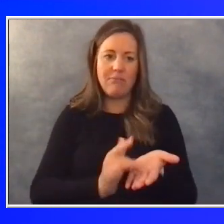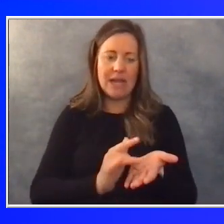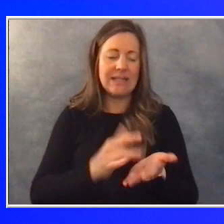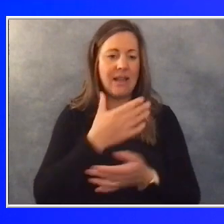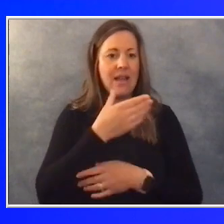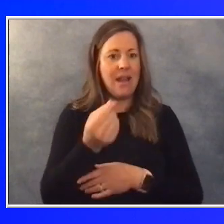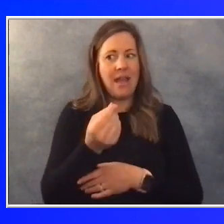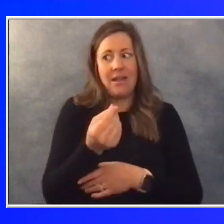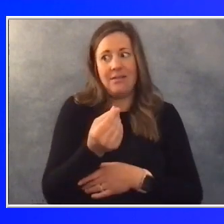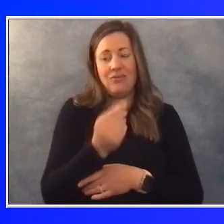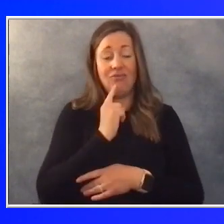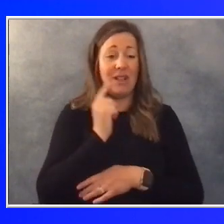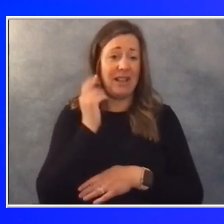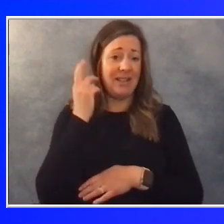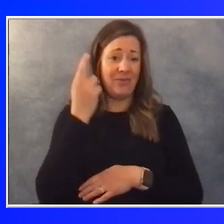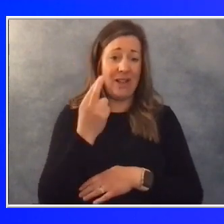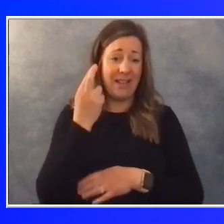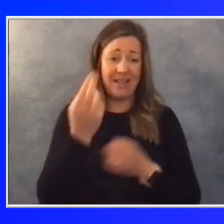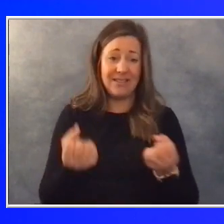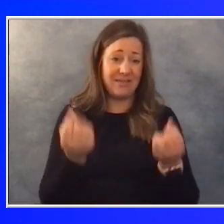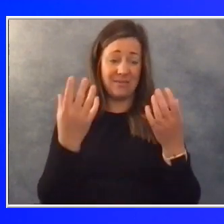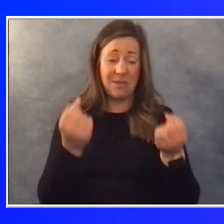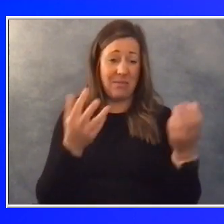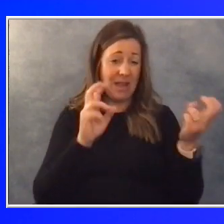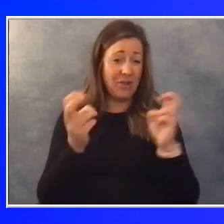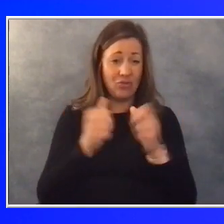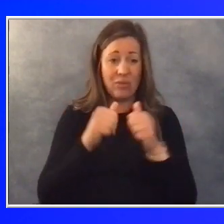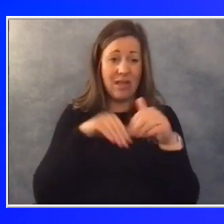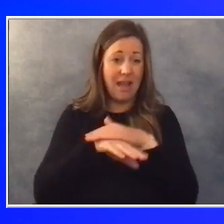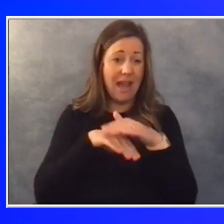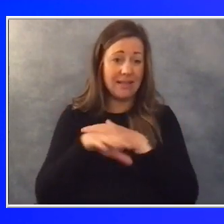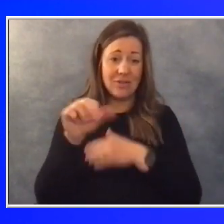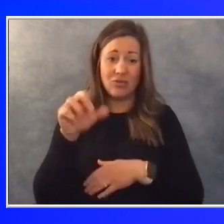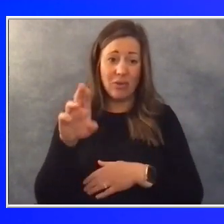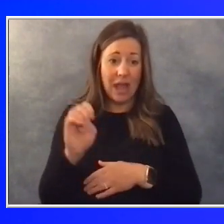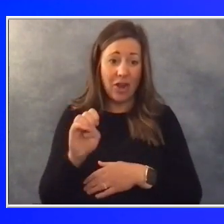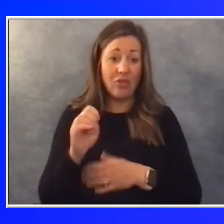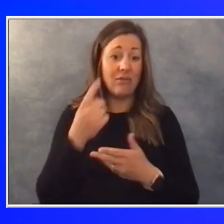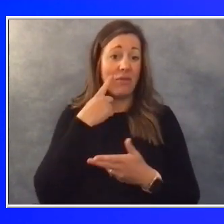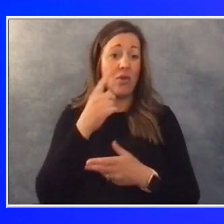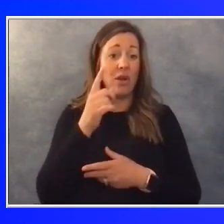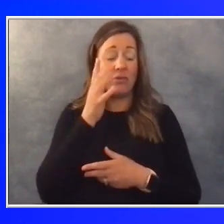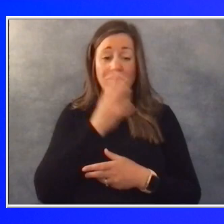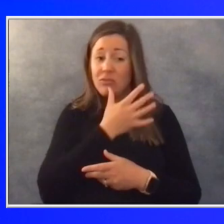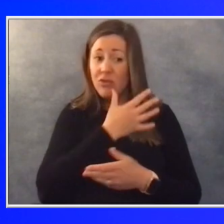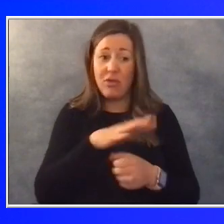the major issues of access to care in rural areas. And I thought,